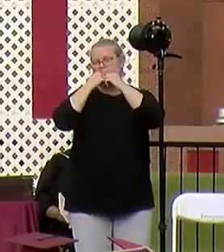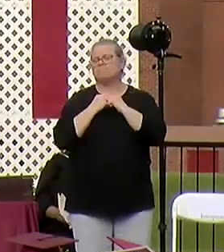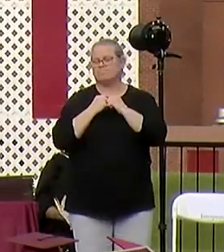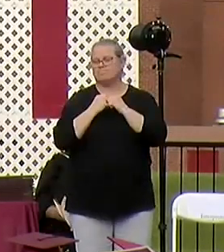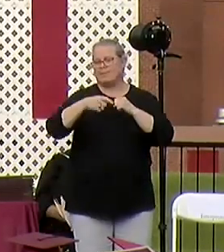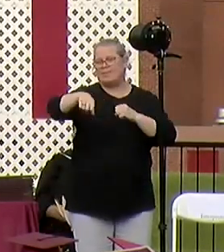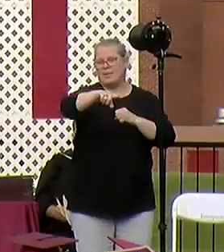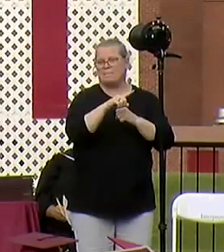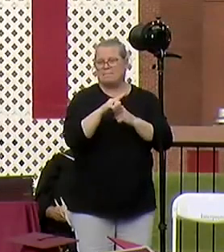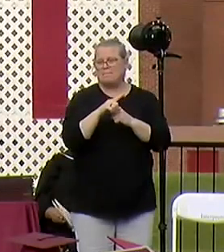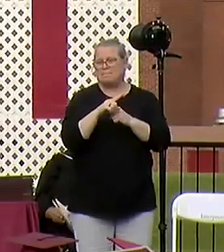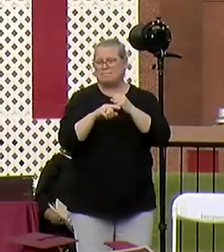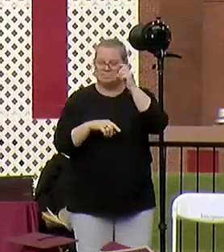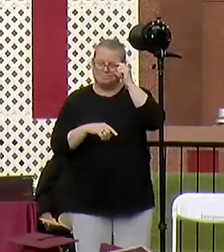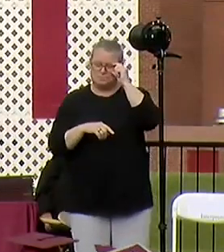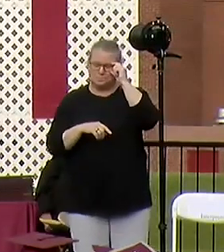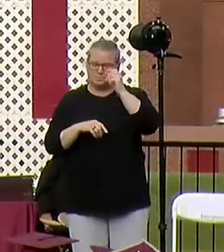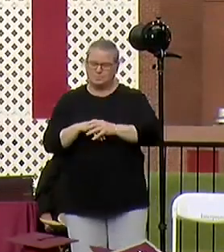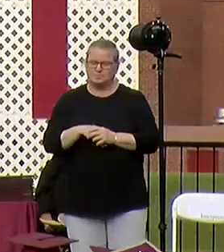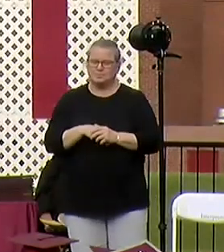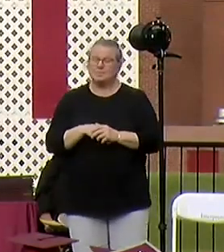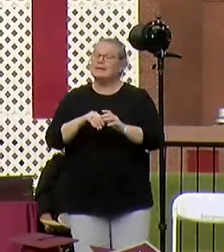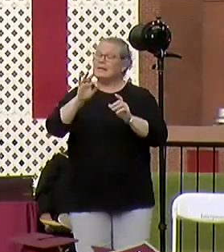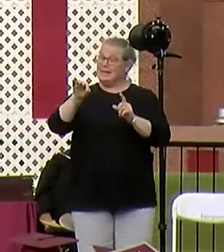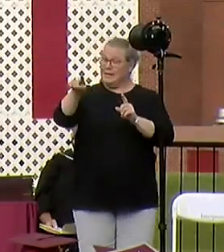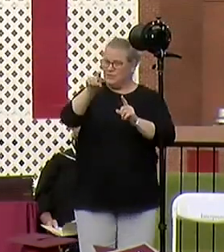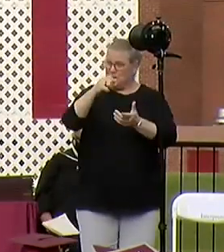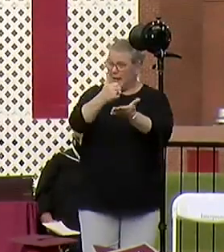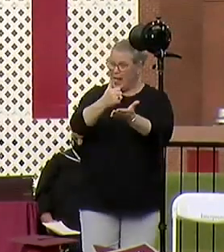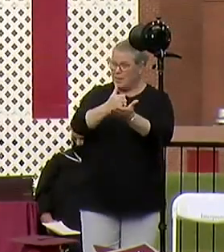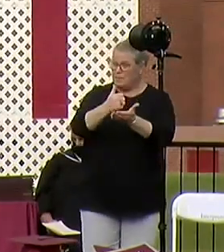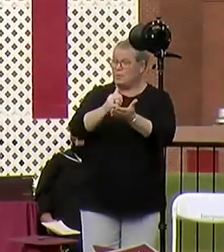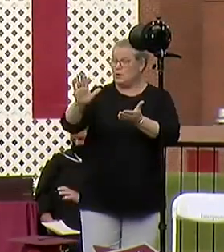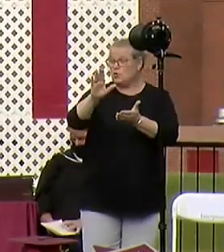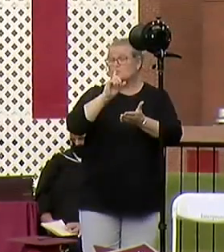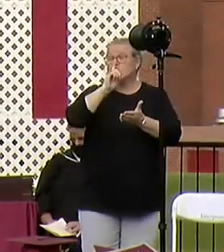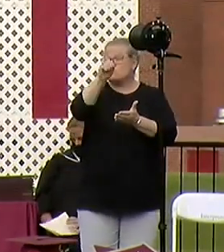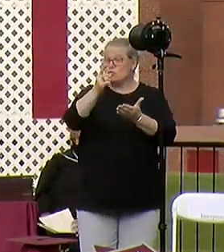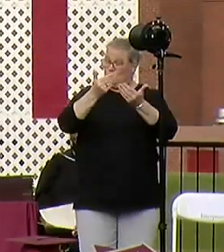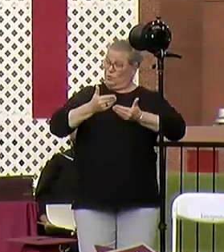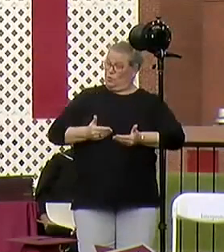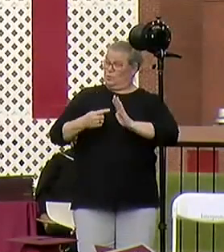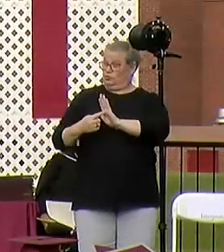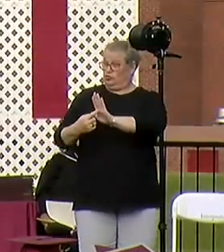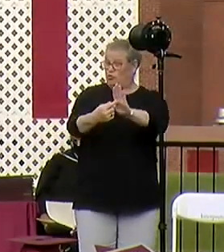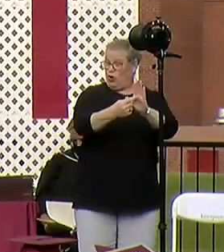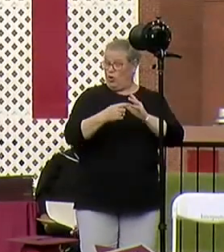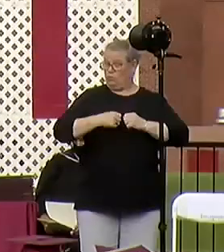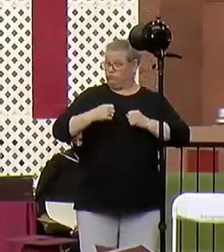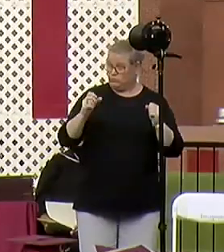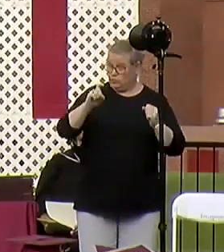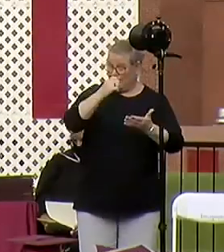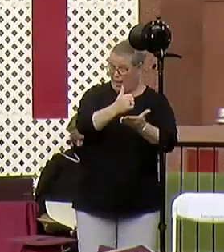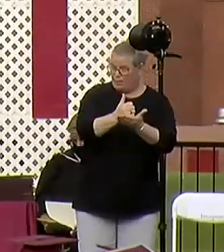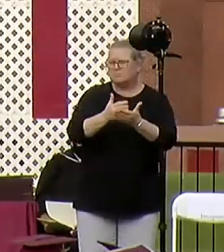and not take them for granted. And if you need help in showing your true self, it's okay to seek out